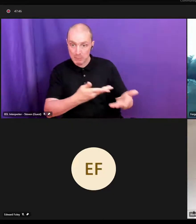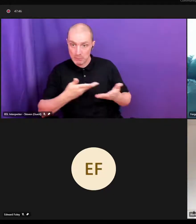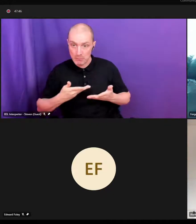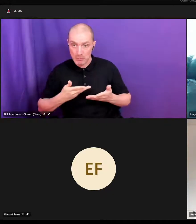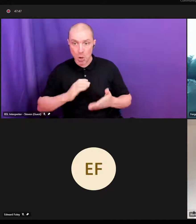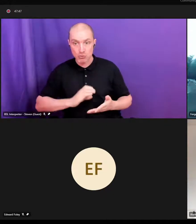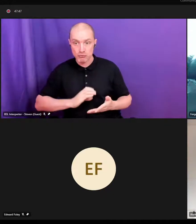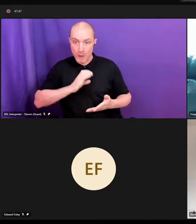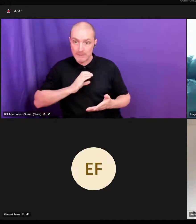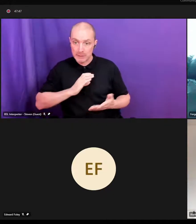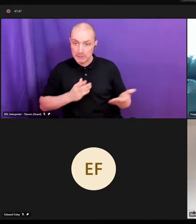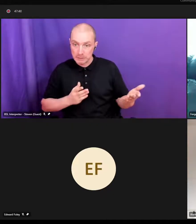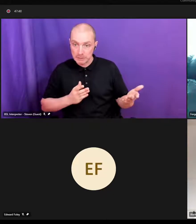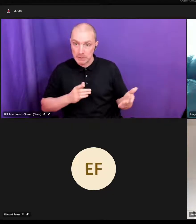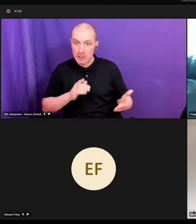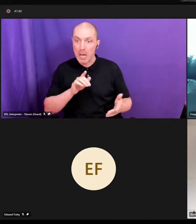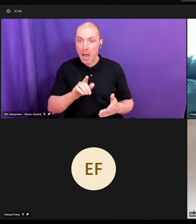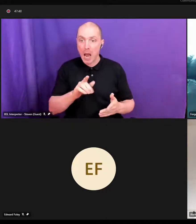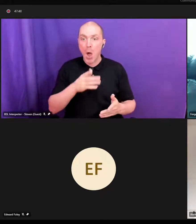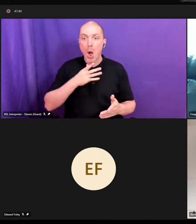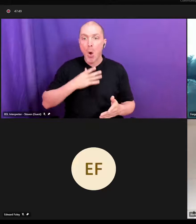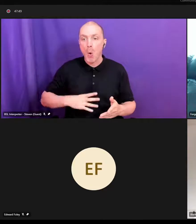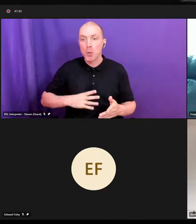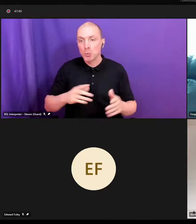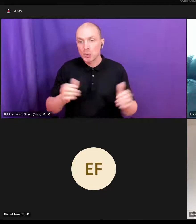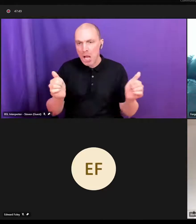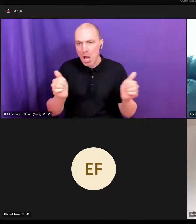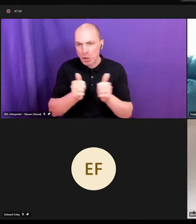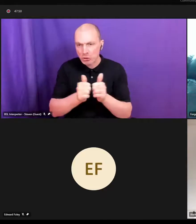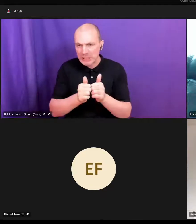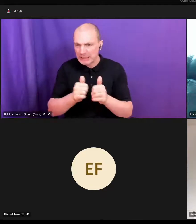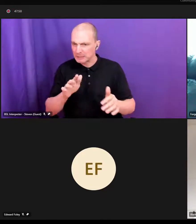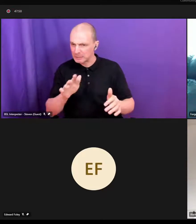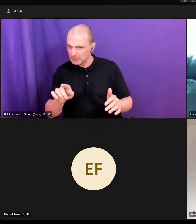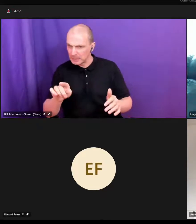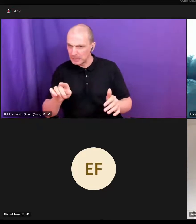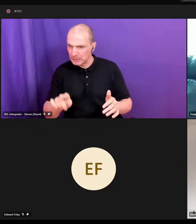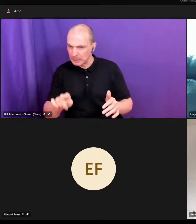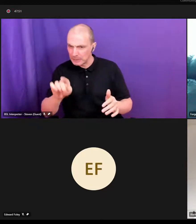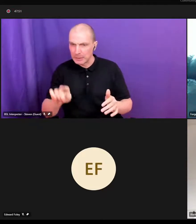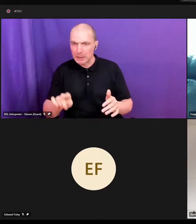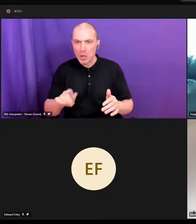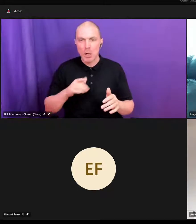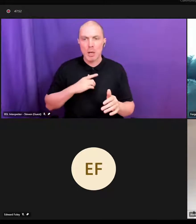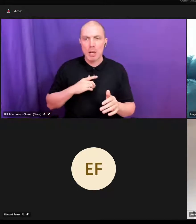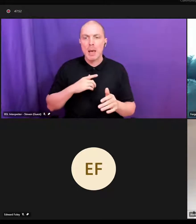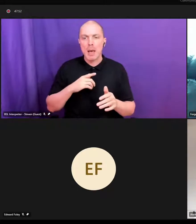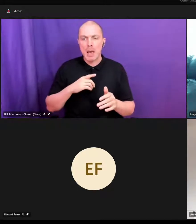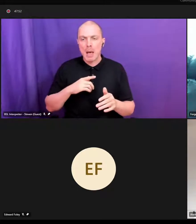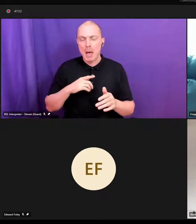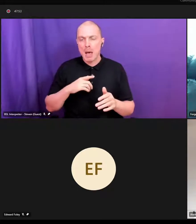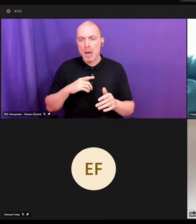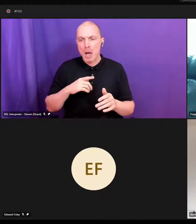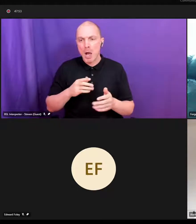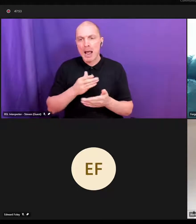assurance, we're not going to a one-way system, because some of those diagrams look a bit tight. We will be providing traffic